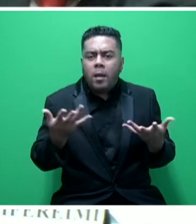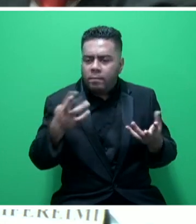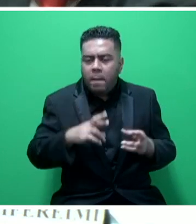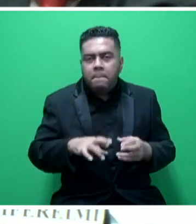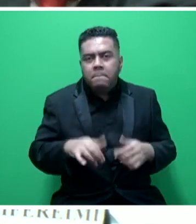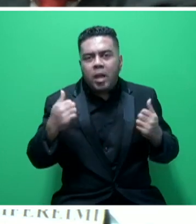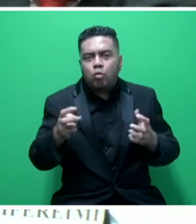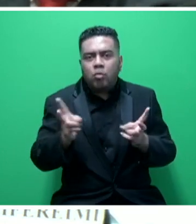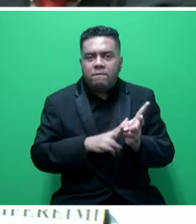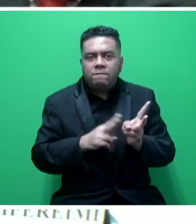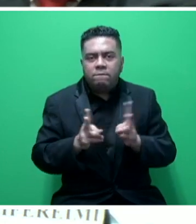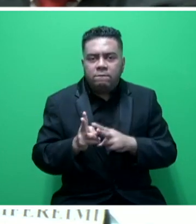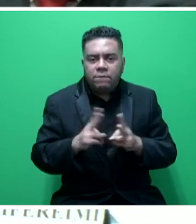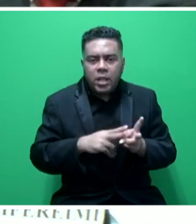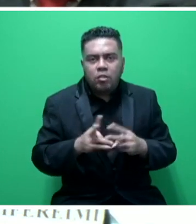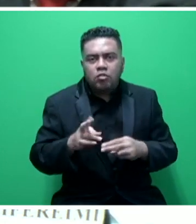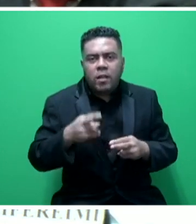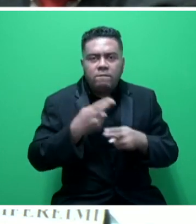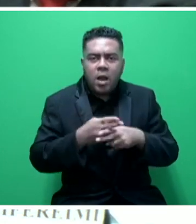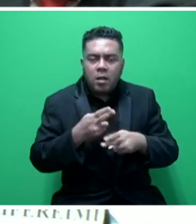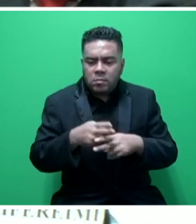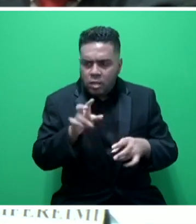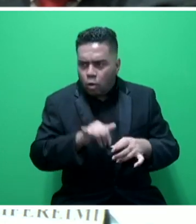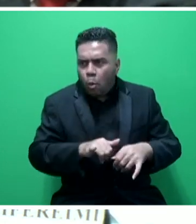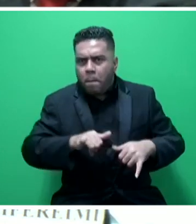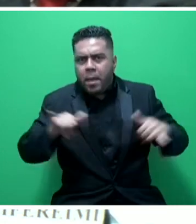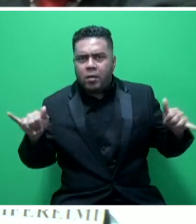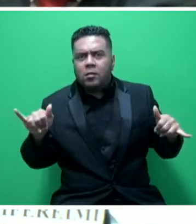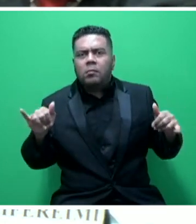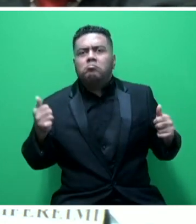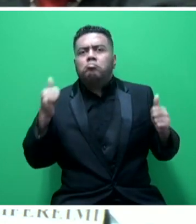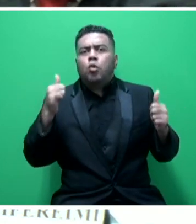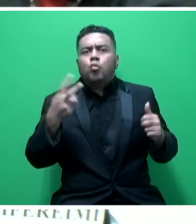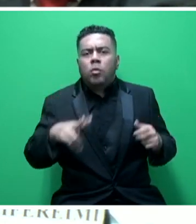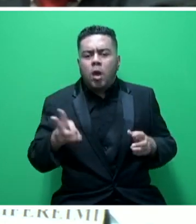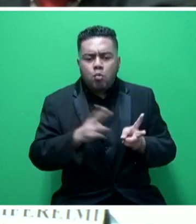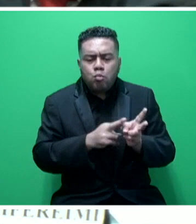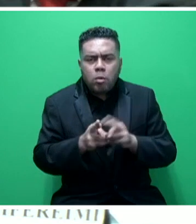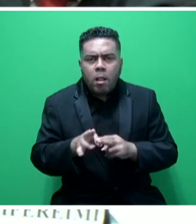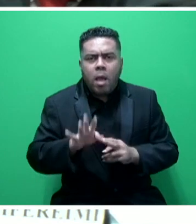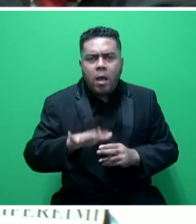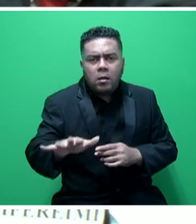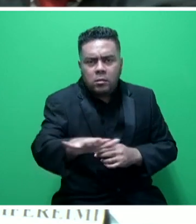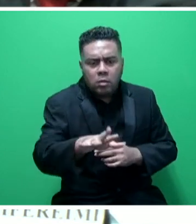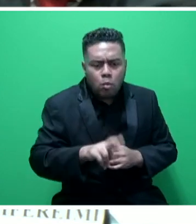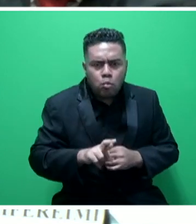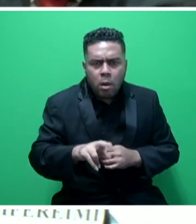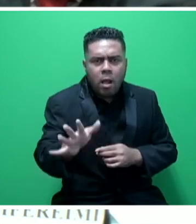is good, and probably something that we need to capitalize on, and of course ensure that